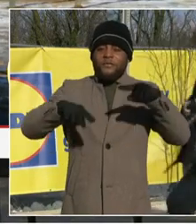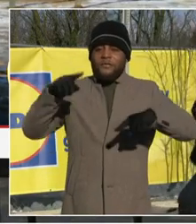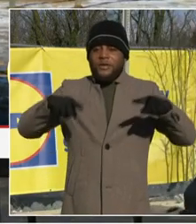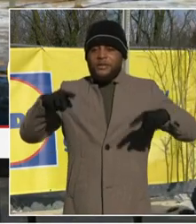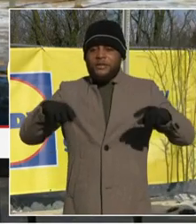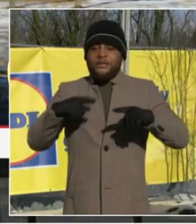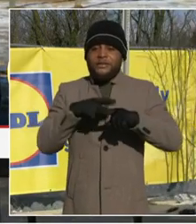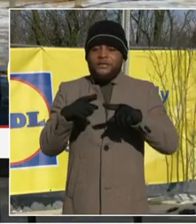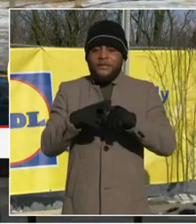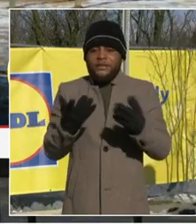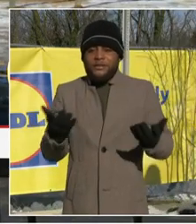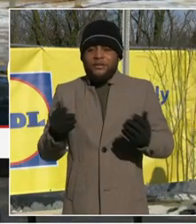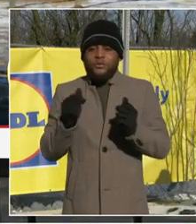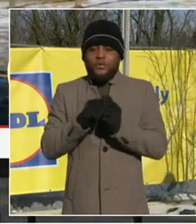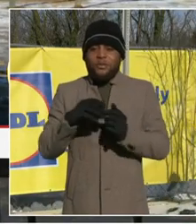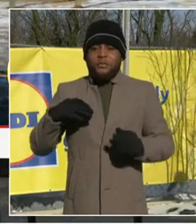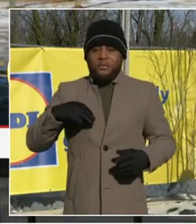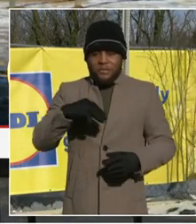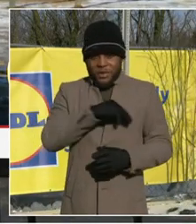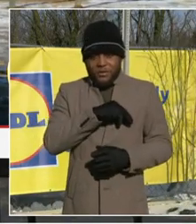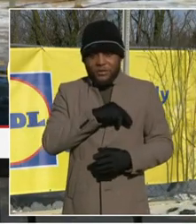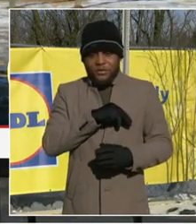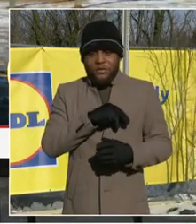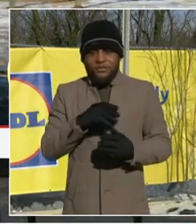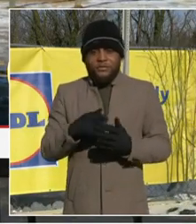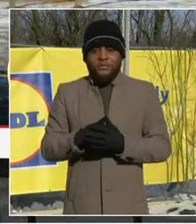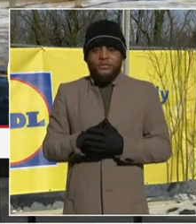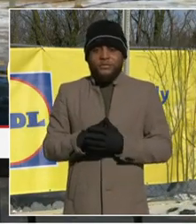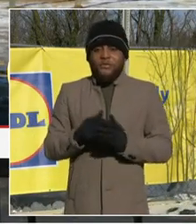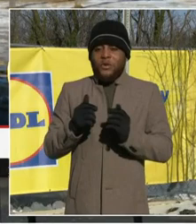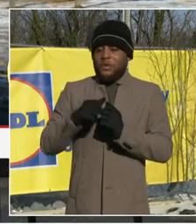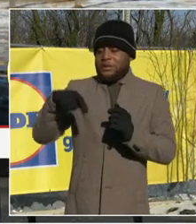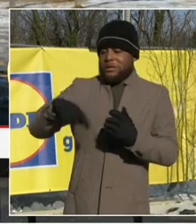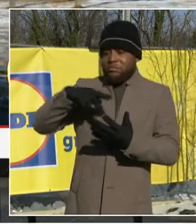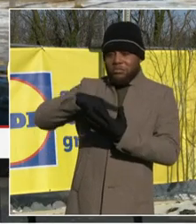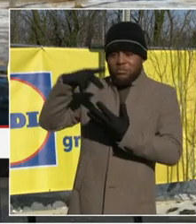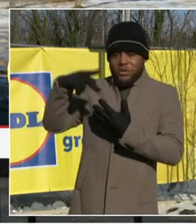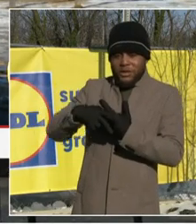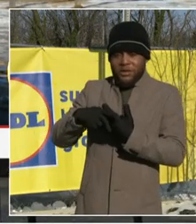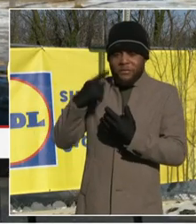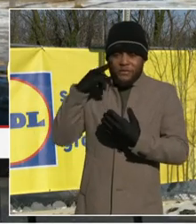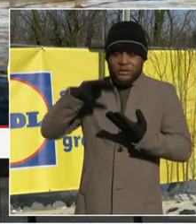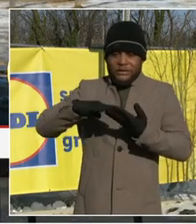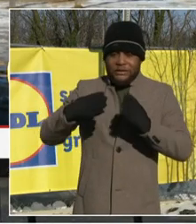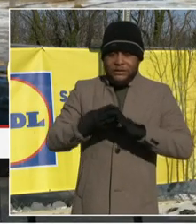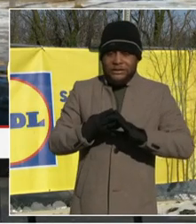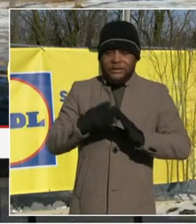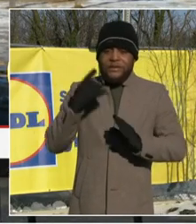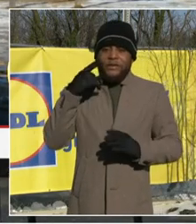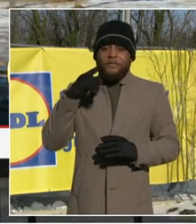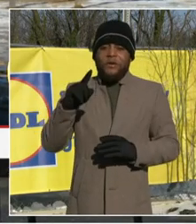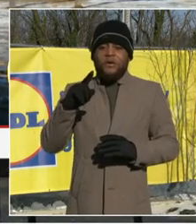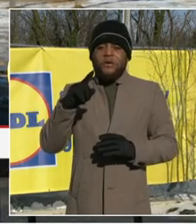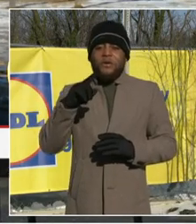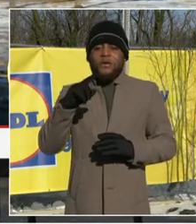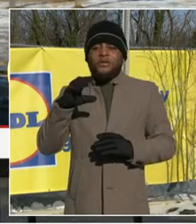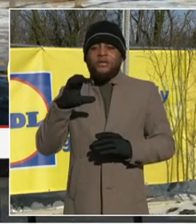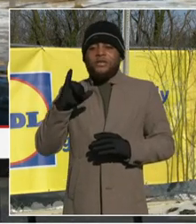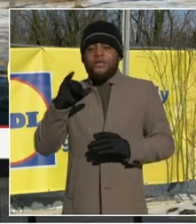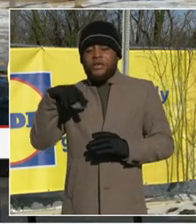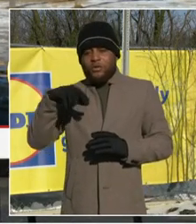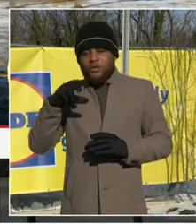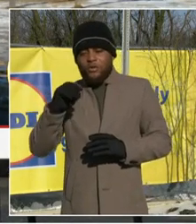deputy mayors have championed this project for the city. Deputy Mayor Falchicchio, thank you for your